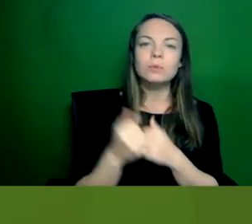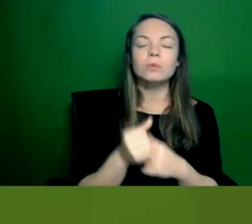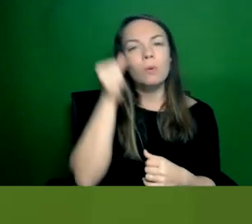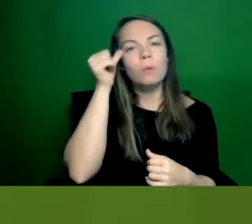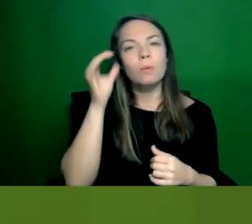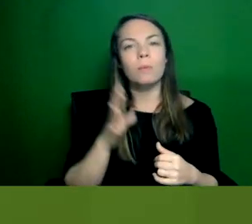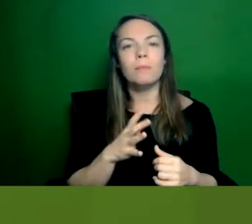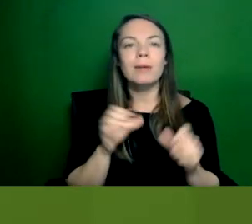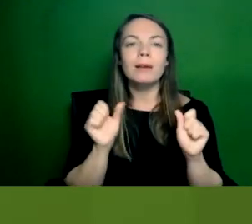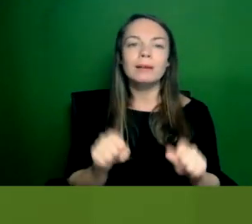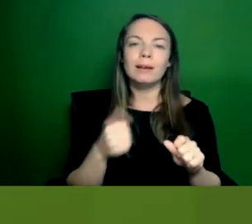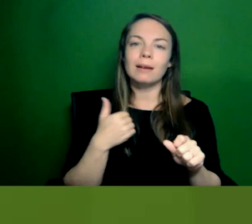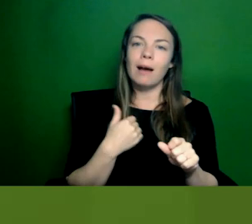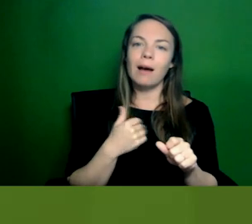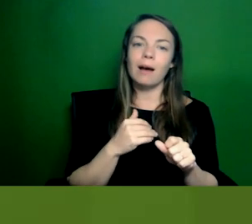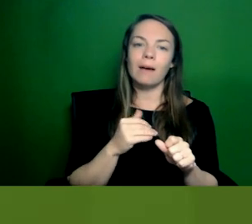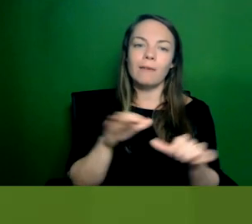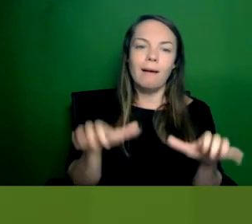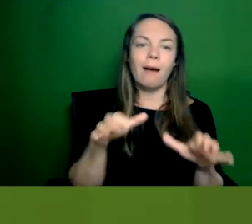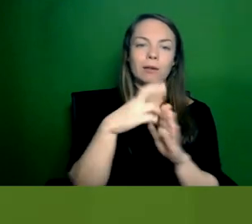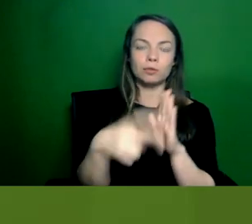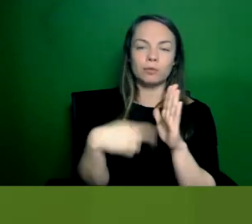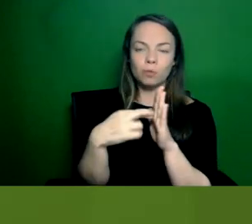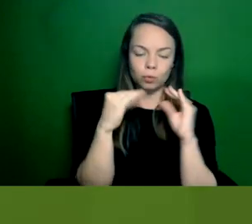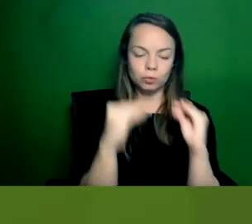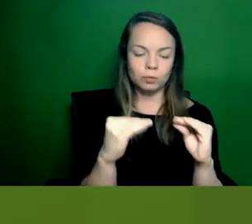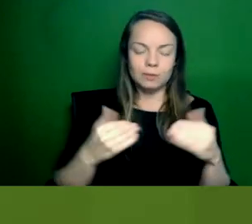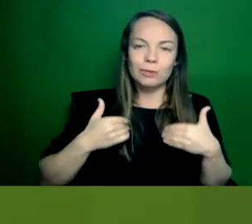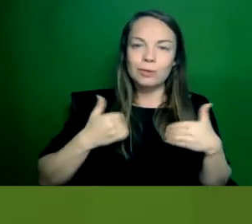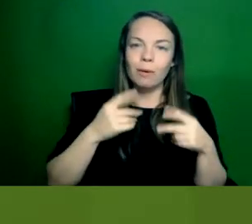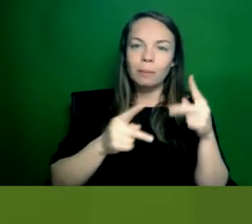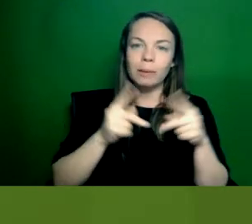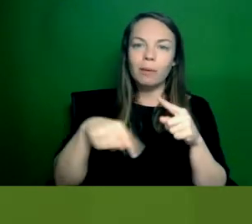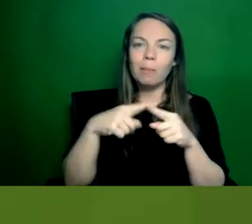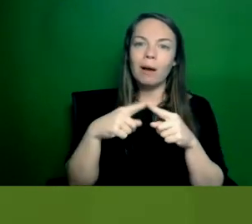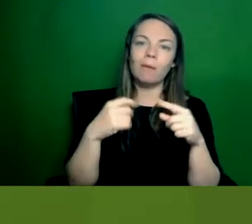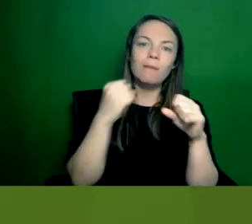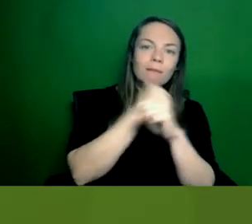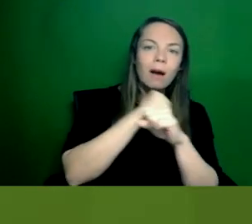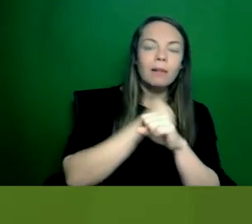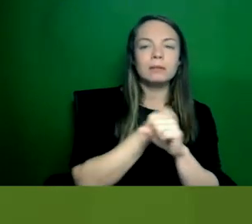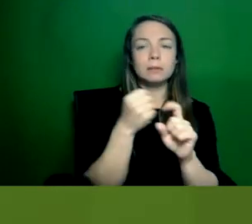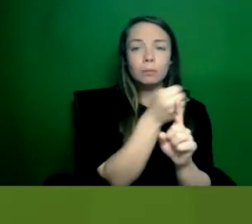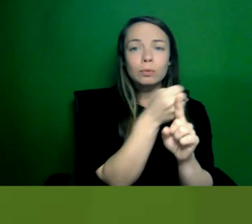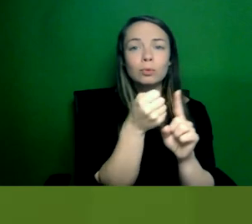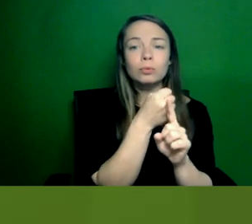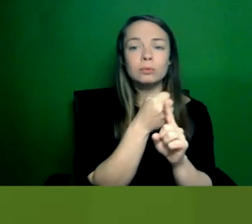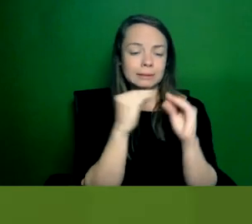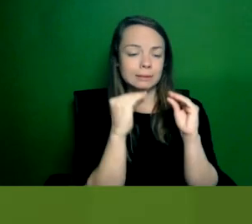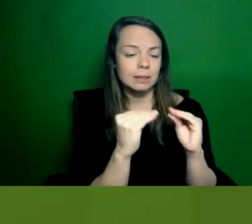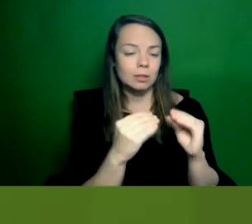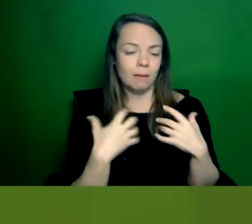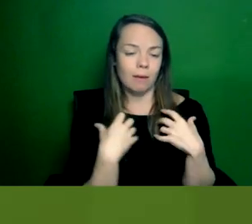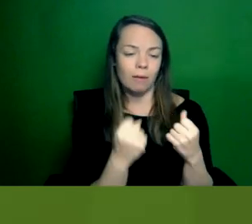to play active roles to educating young people around issues of violence and abuse and about healthy relationships and how to show